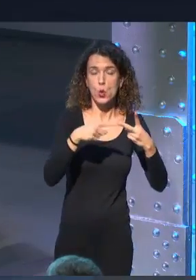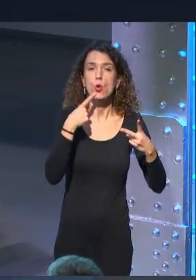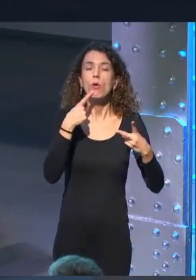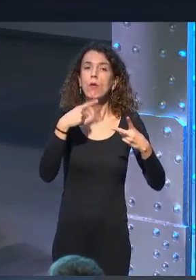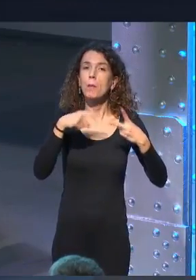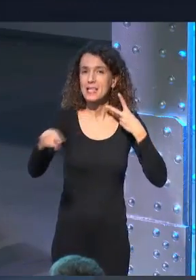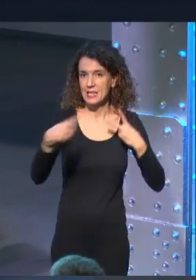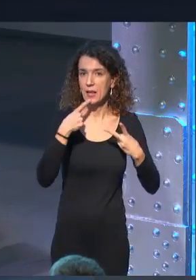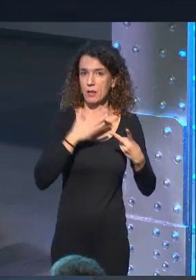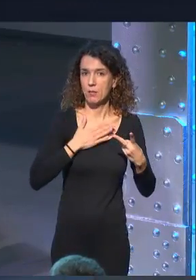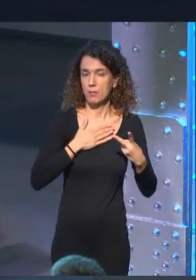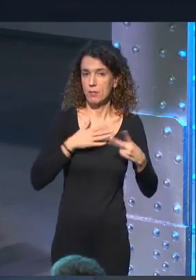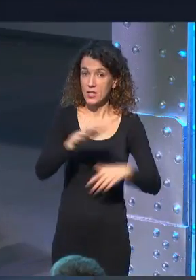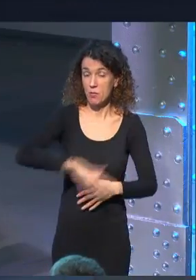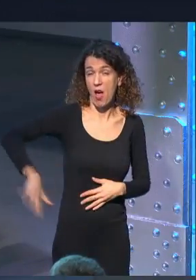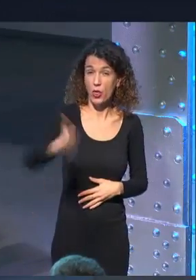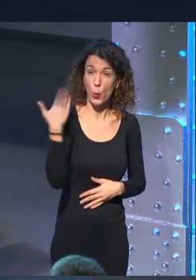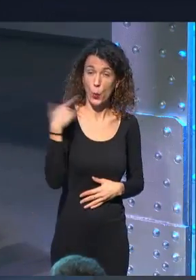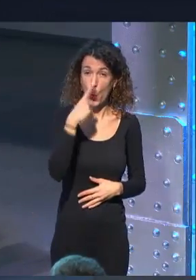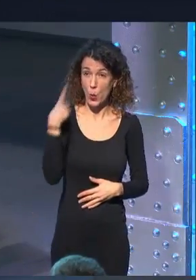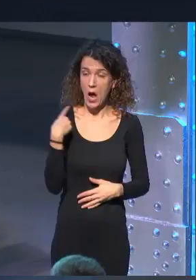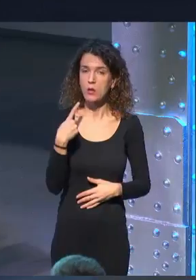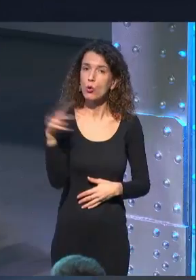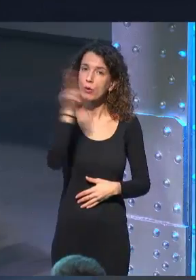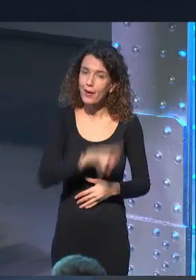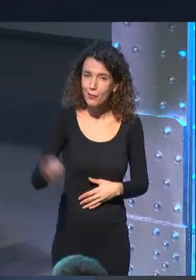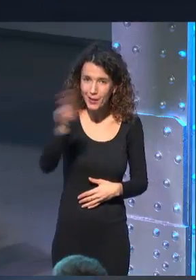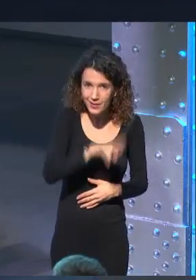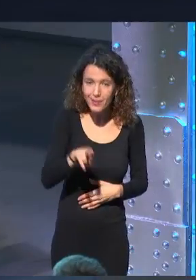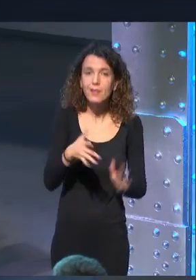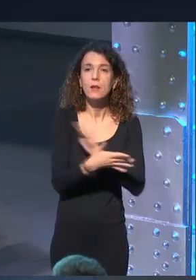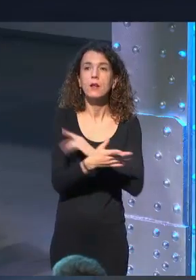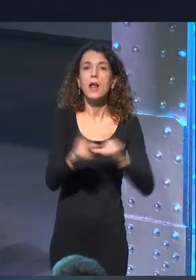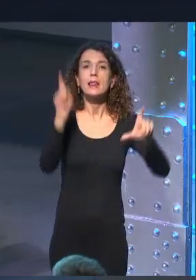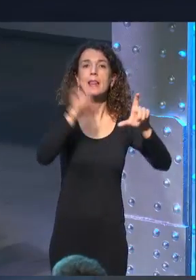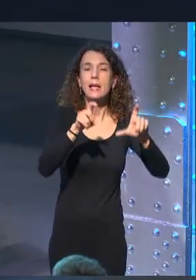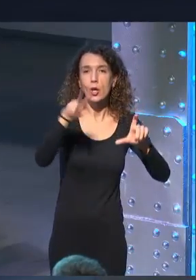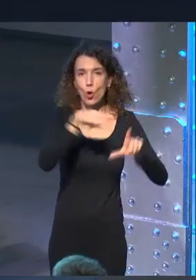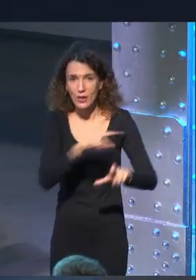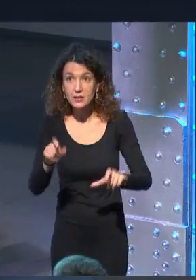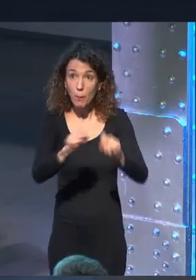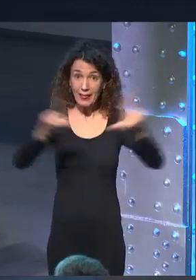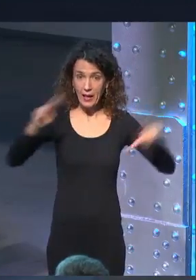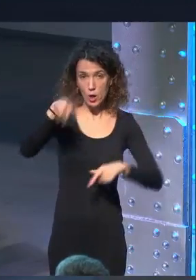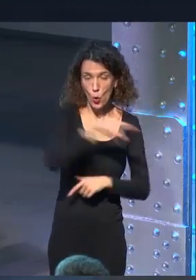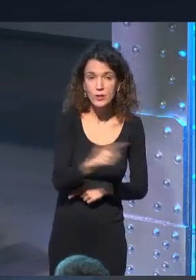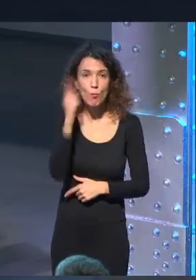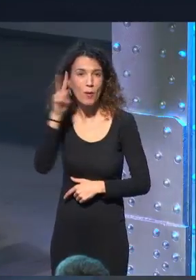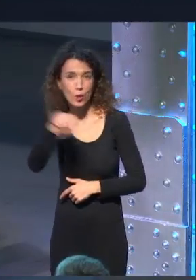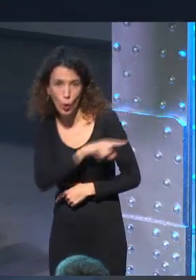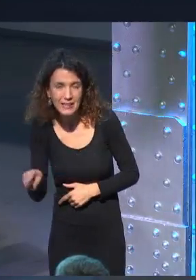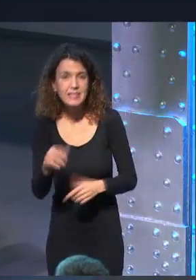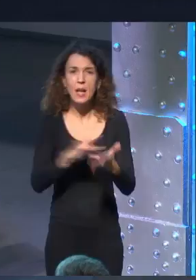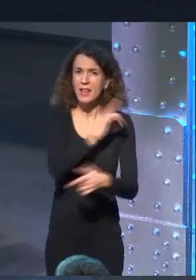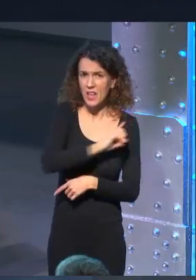mentioned today. And the second message, I conveyed it in this room 1 year ago. It's